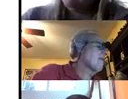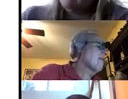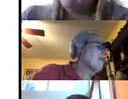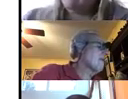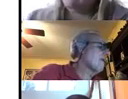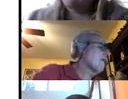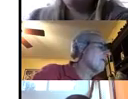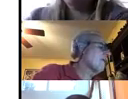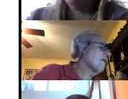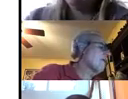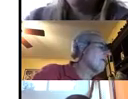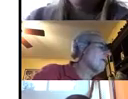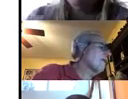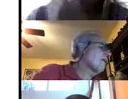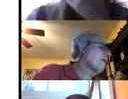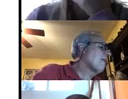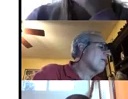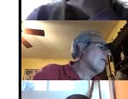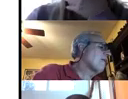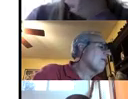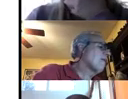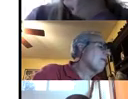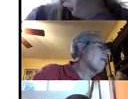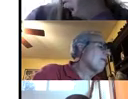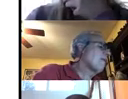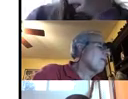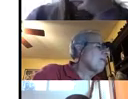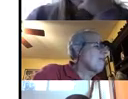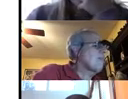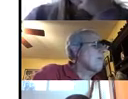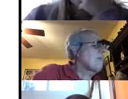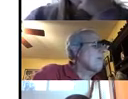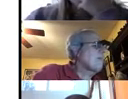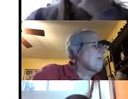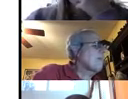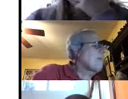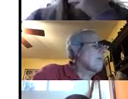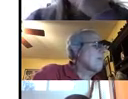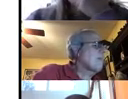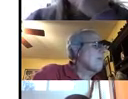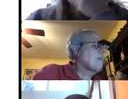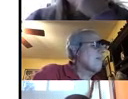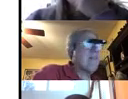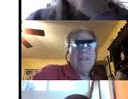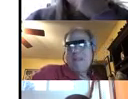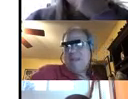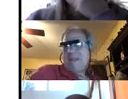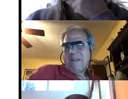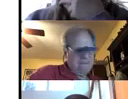our culture just a week ago, right? So, but if we look at the